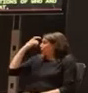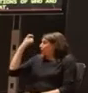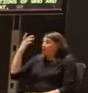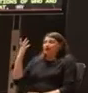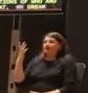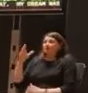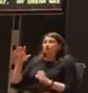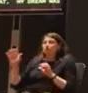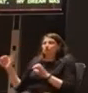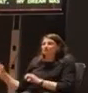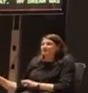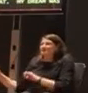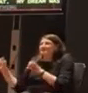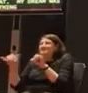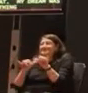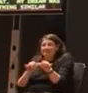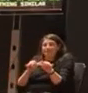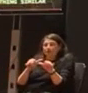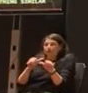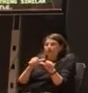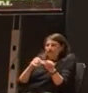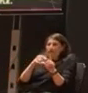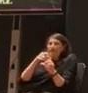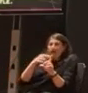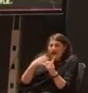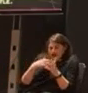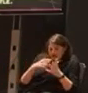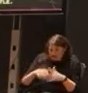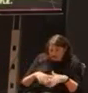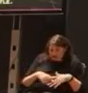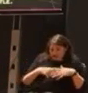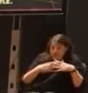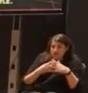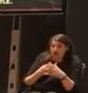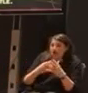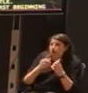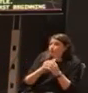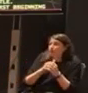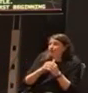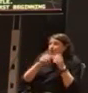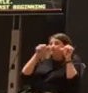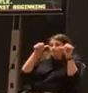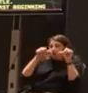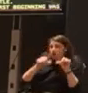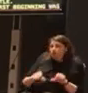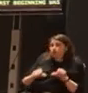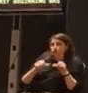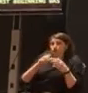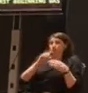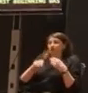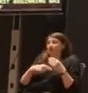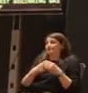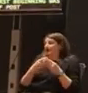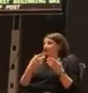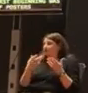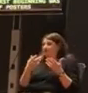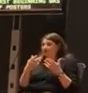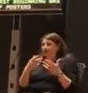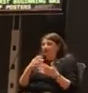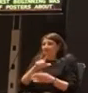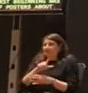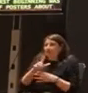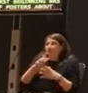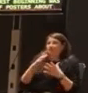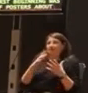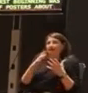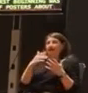similar about Seattle. My first beginning was a series of posters about landmarks named for minority people